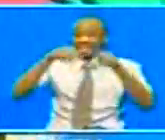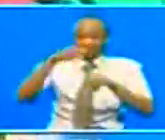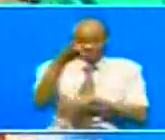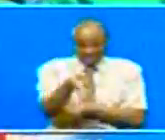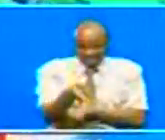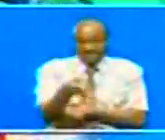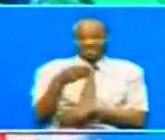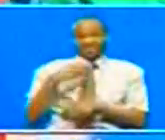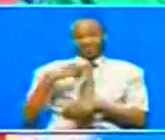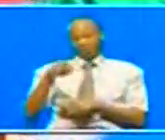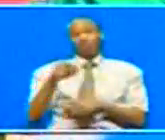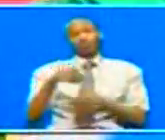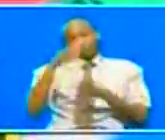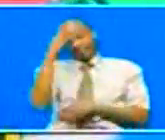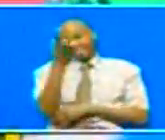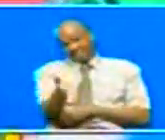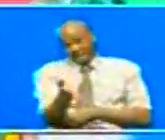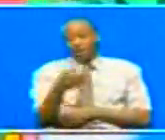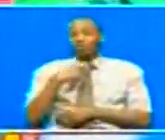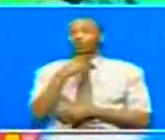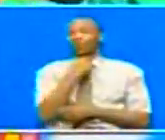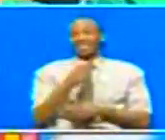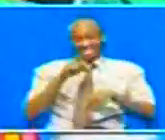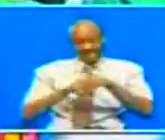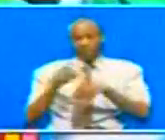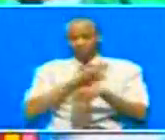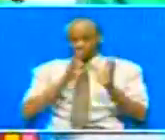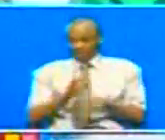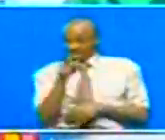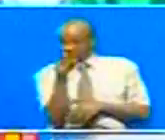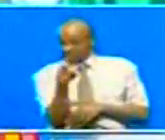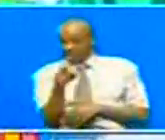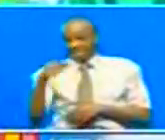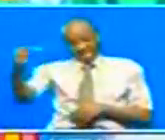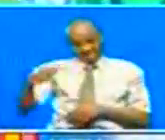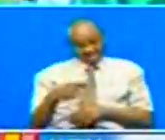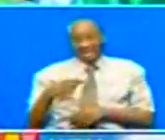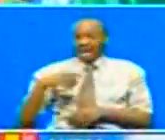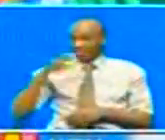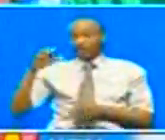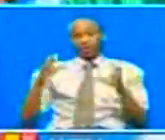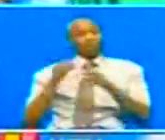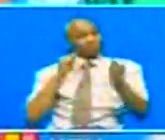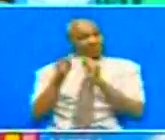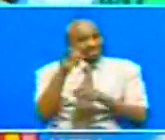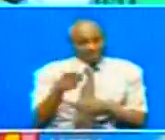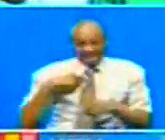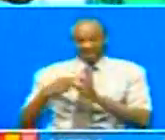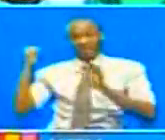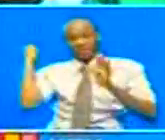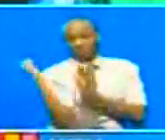supposed to choose the student lead commissioner. When the commissioners, student commissioners walked in, they were beaten up. One of them was